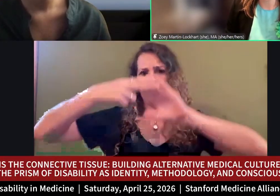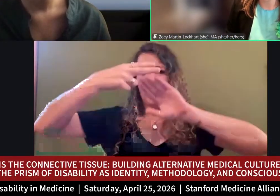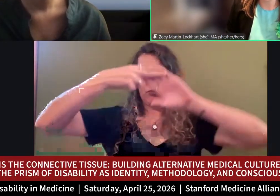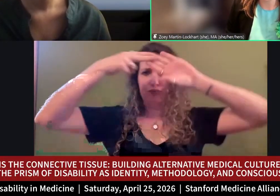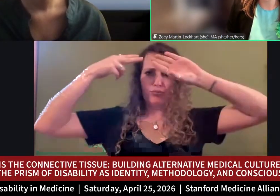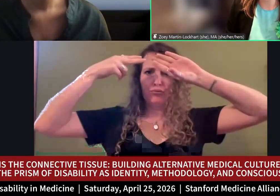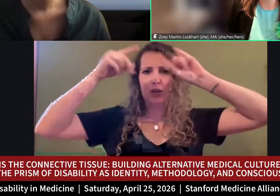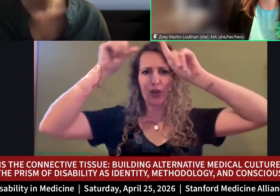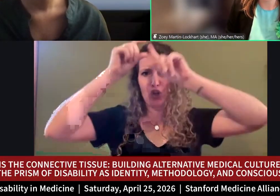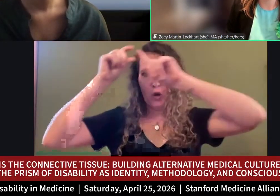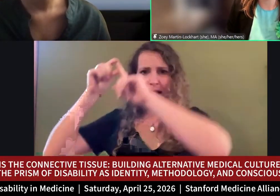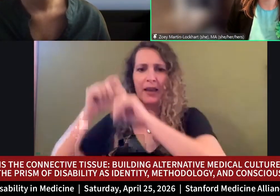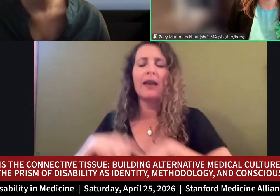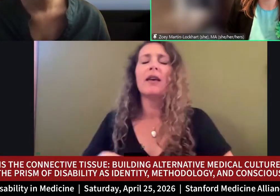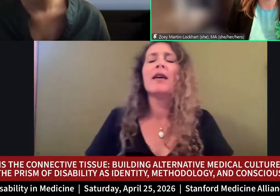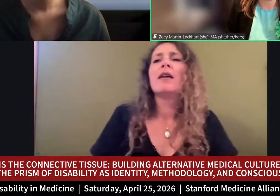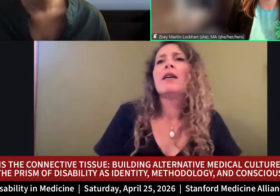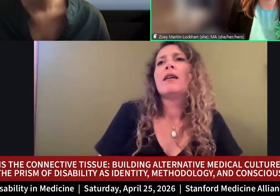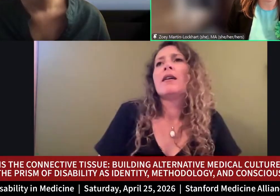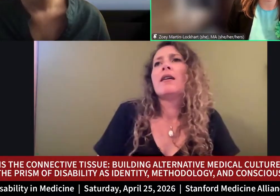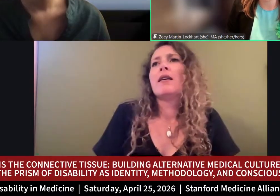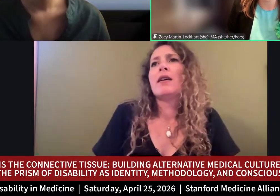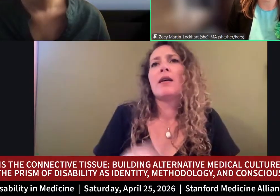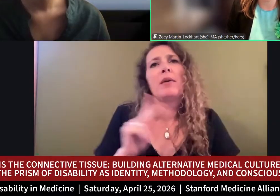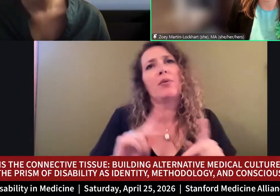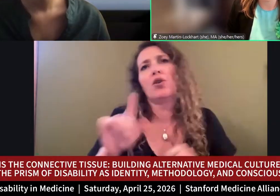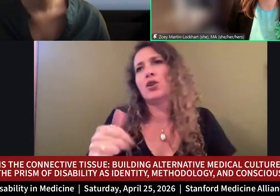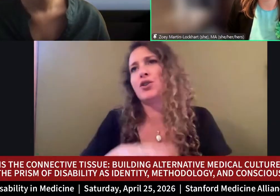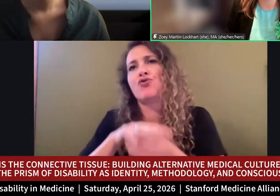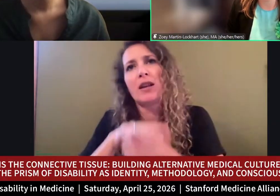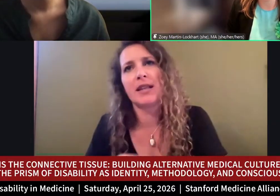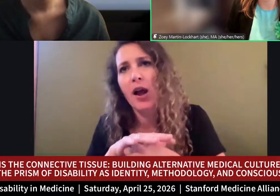then also just people are stressed out